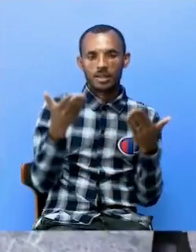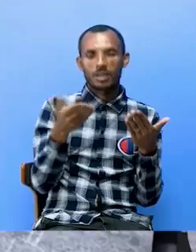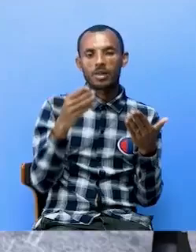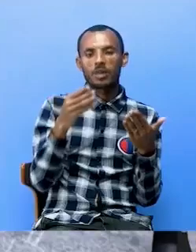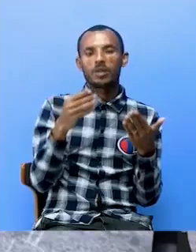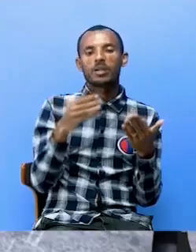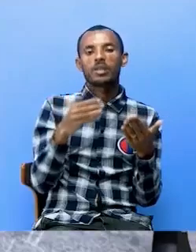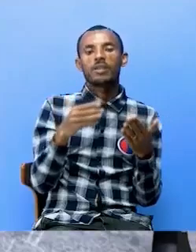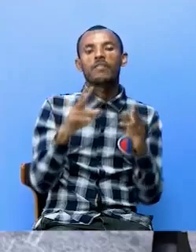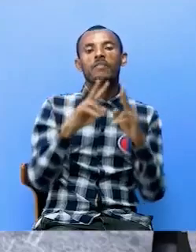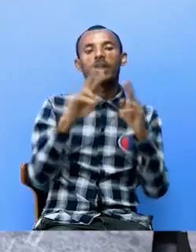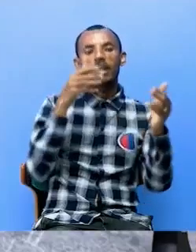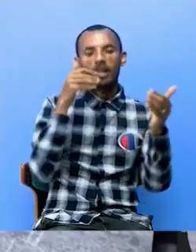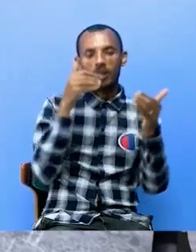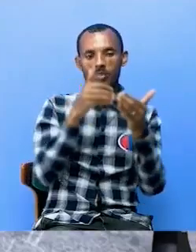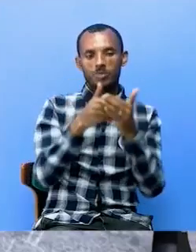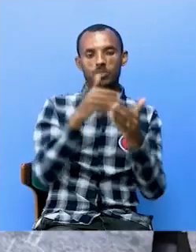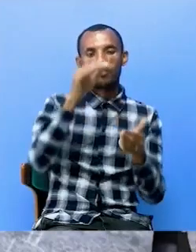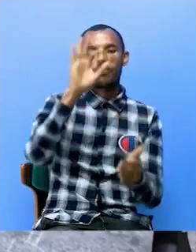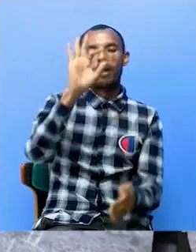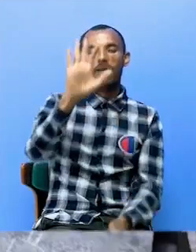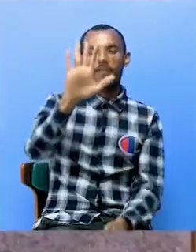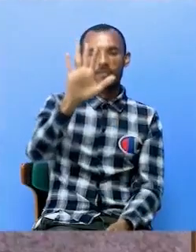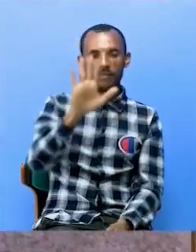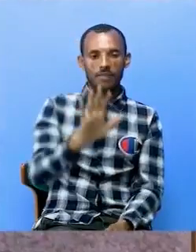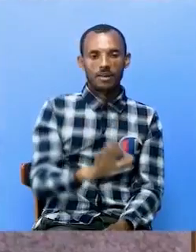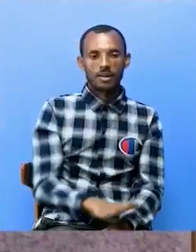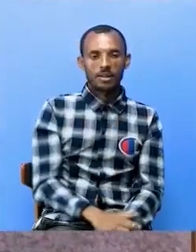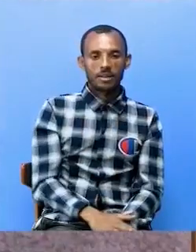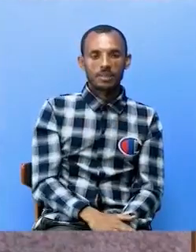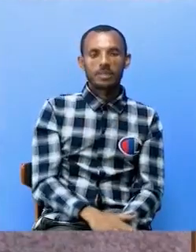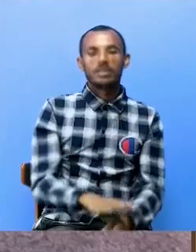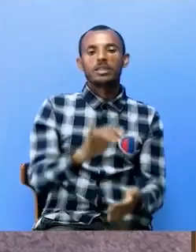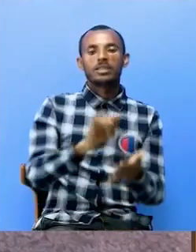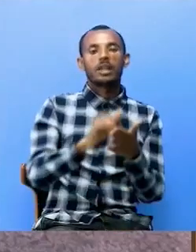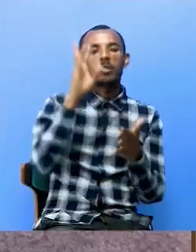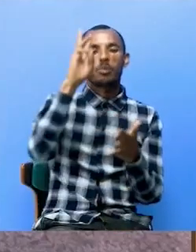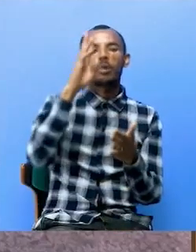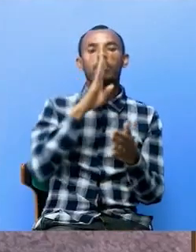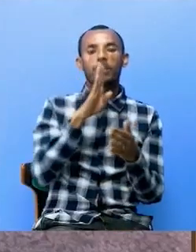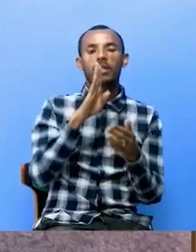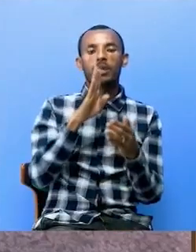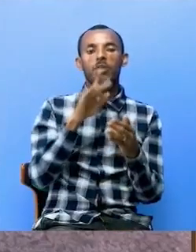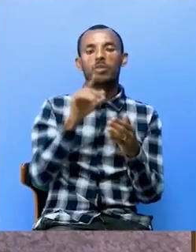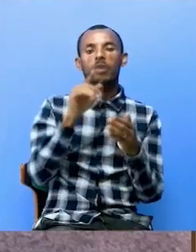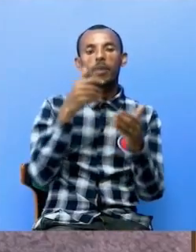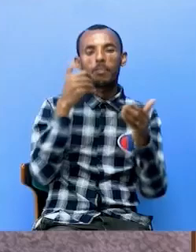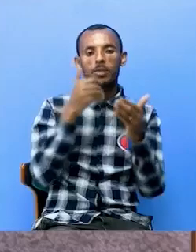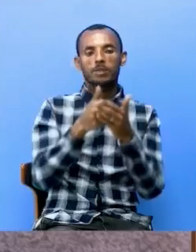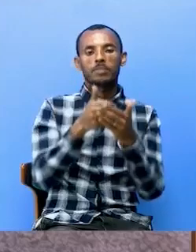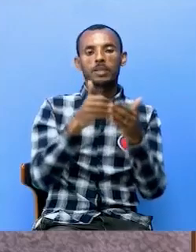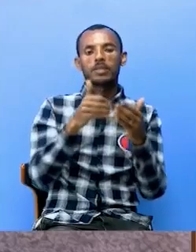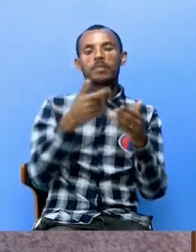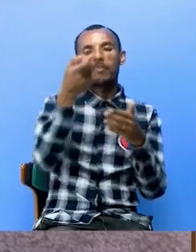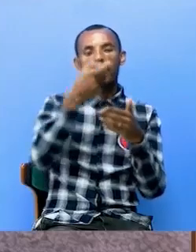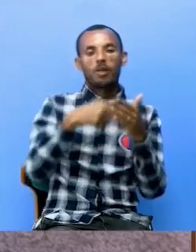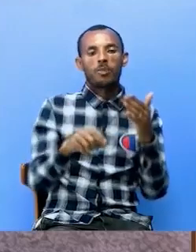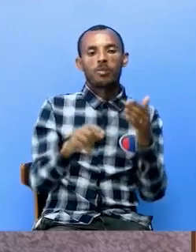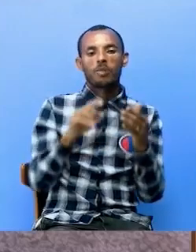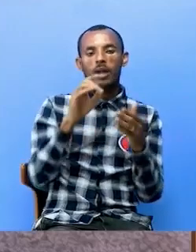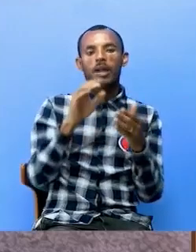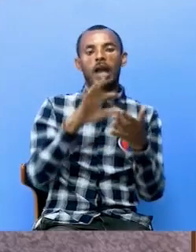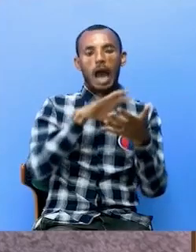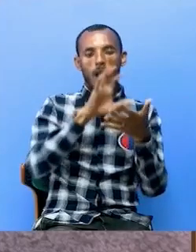a number very close to 5, that will be your approximation, okay? You can